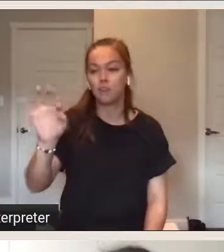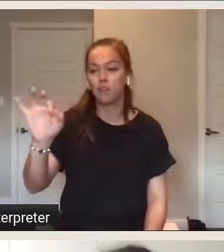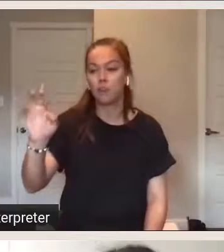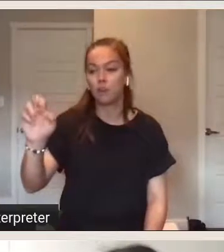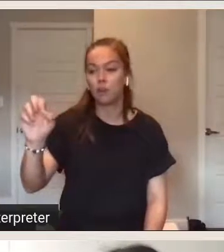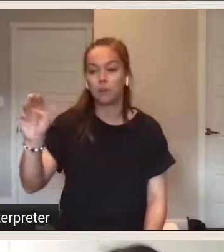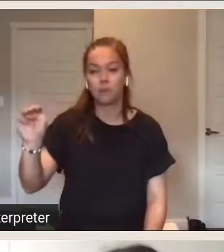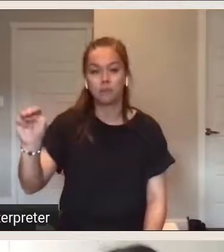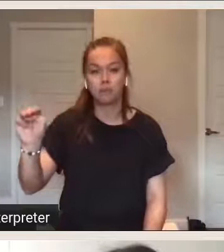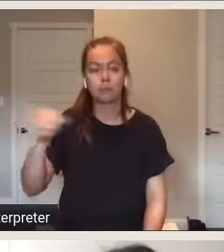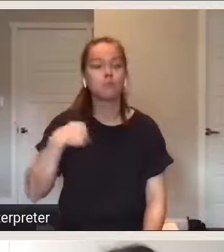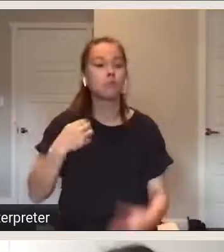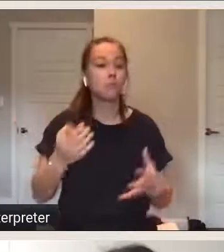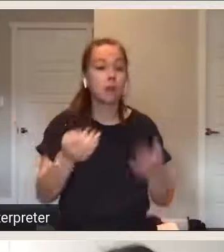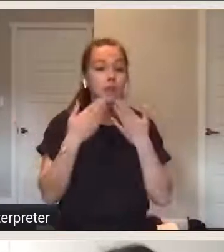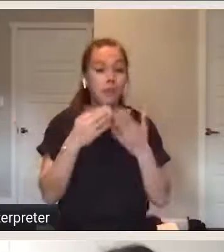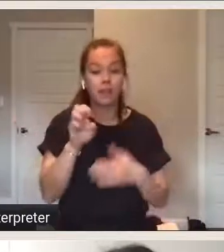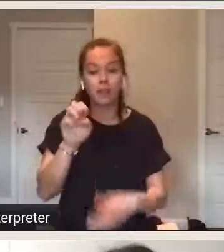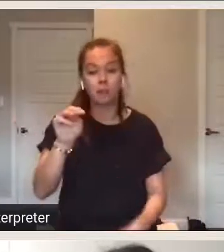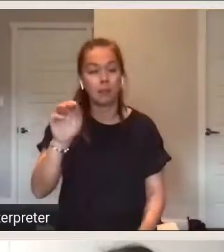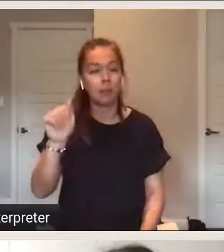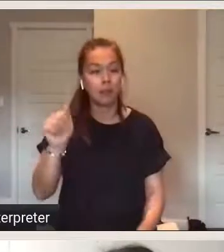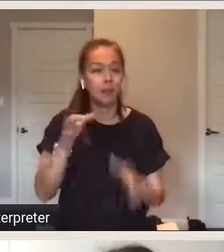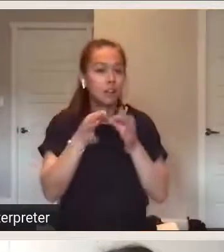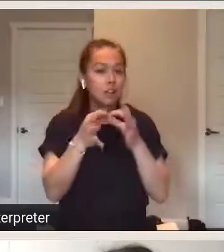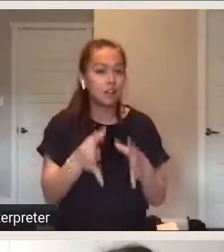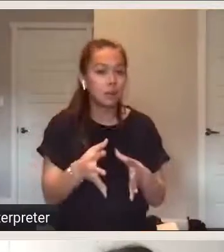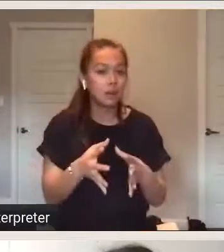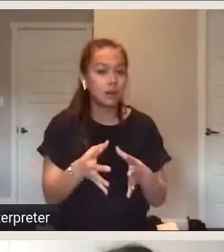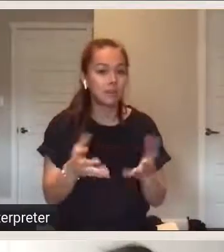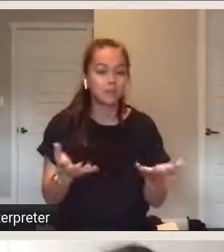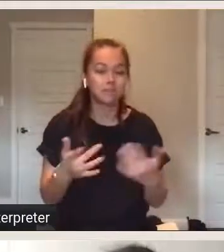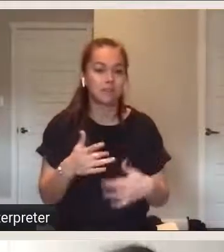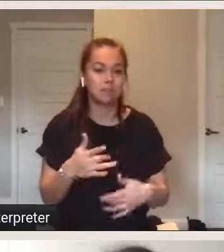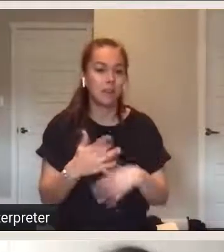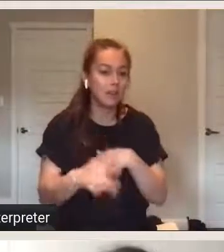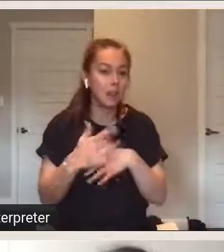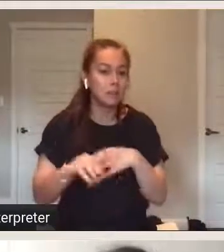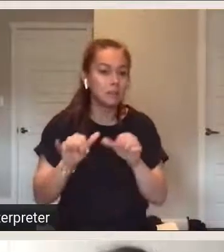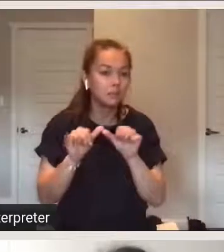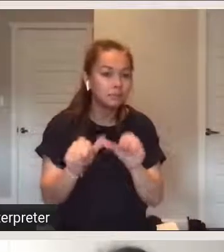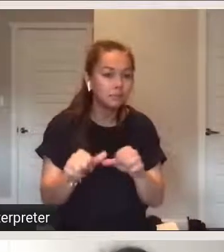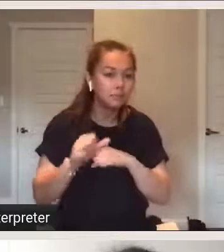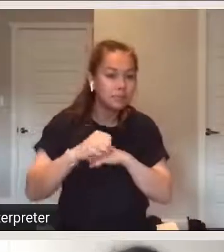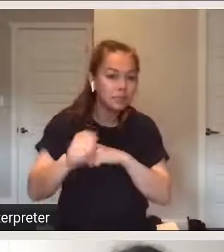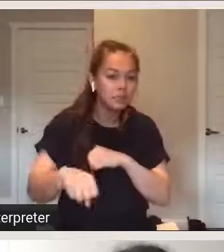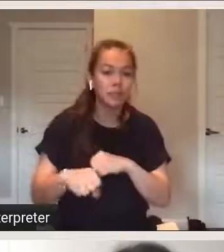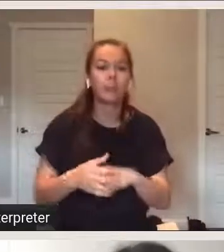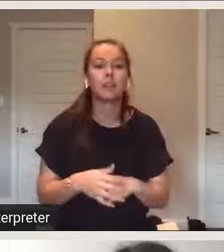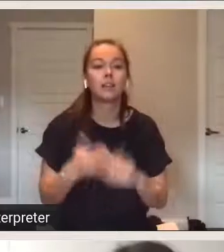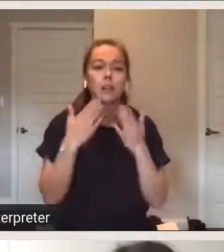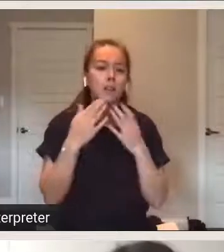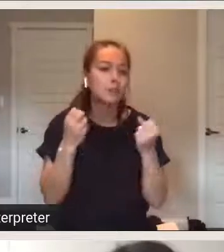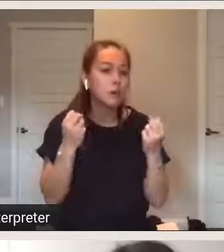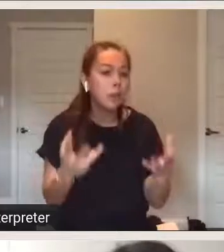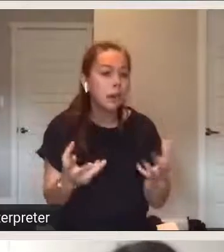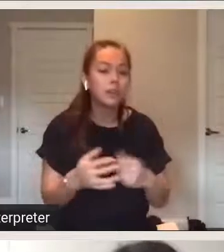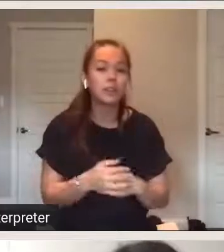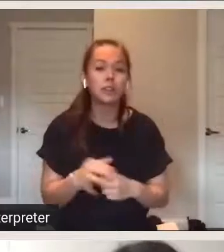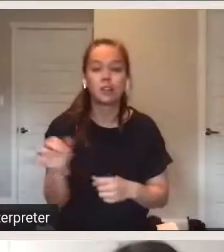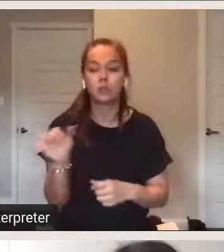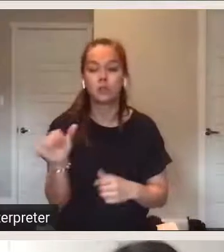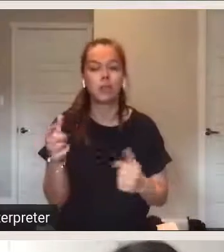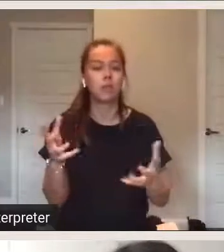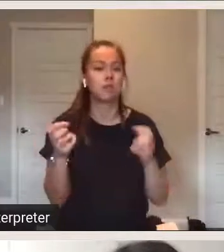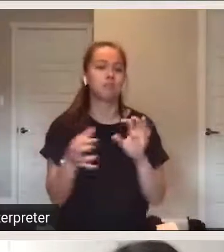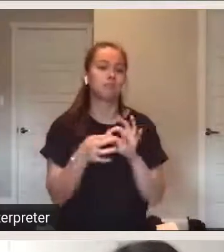is our ASL interpreter and has been able to stick around longer. So thank you so much. And I just want to say this is